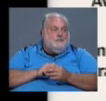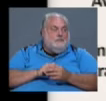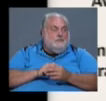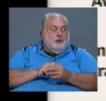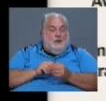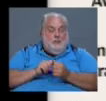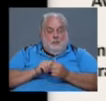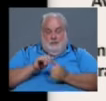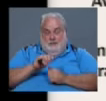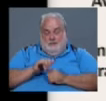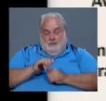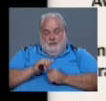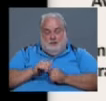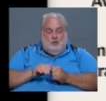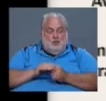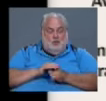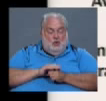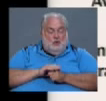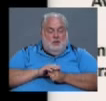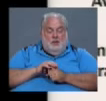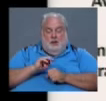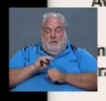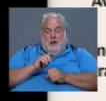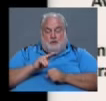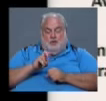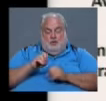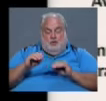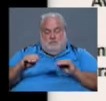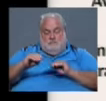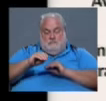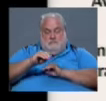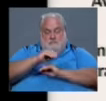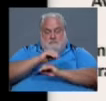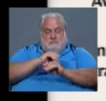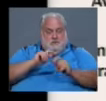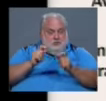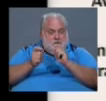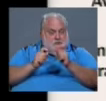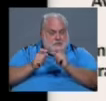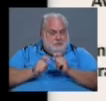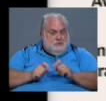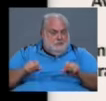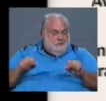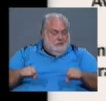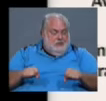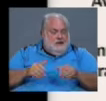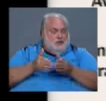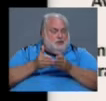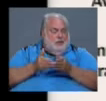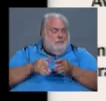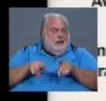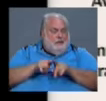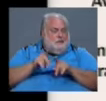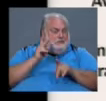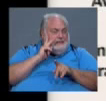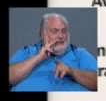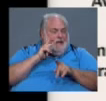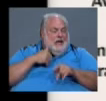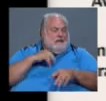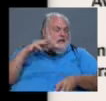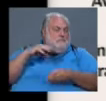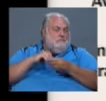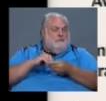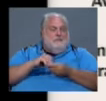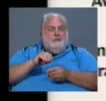With this, it's a totally modular concept, both with the mission modules and the crew. So the ship itself, as you saw in the video, has a crew of about